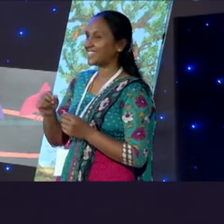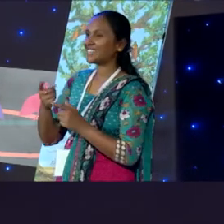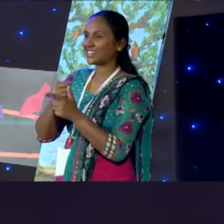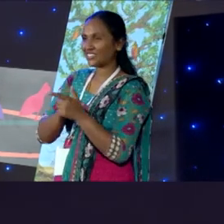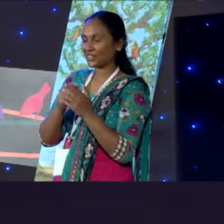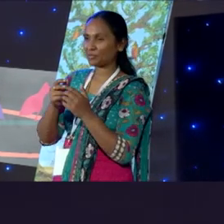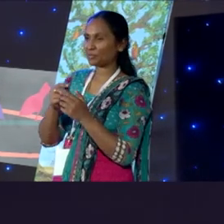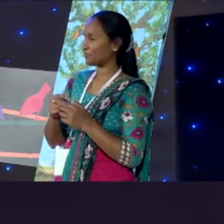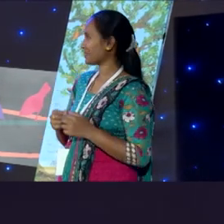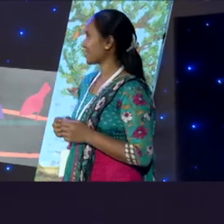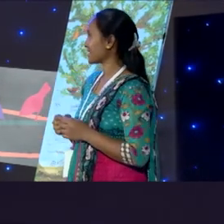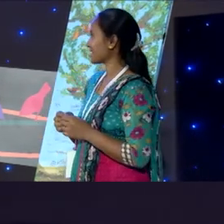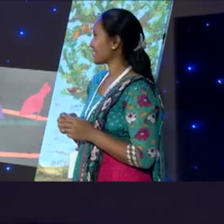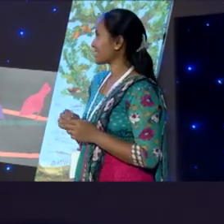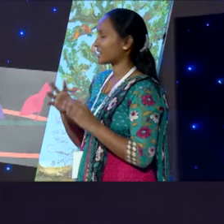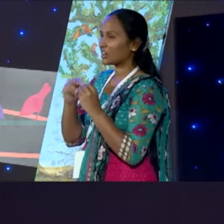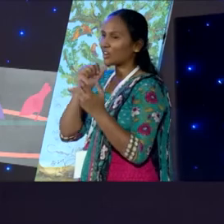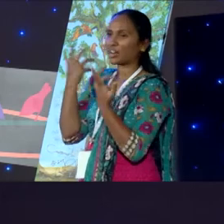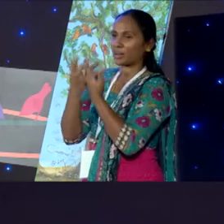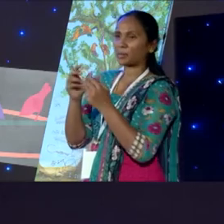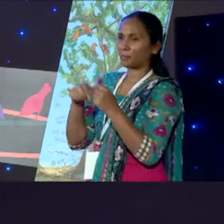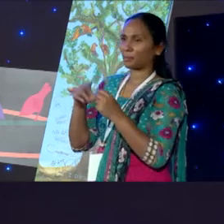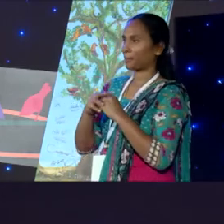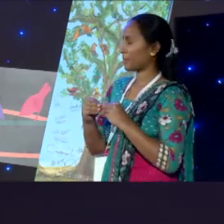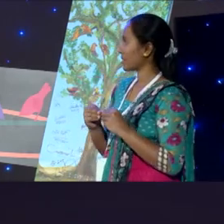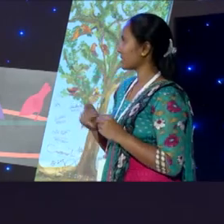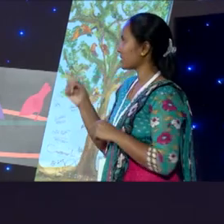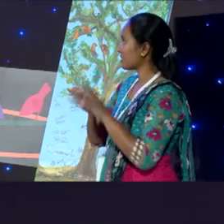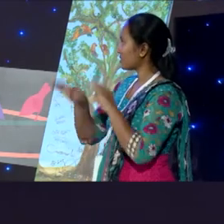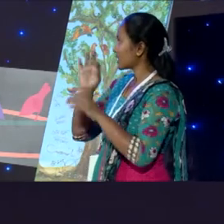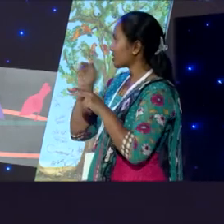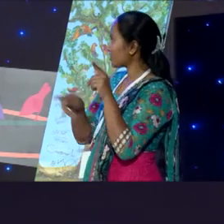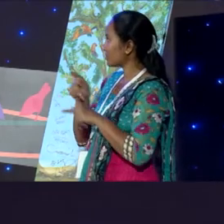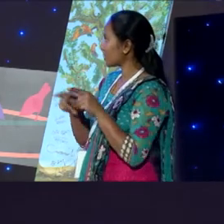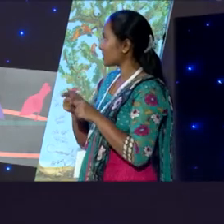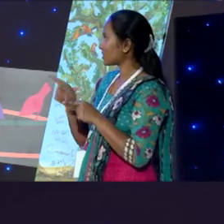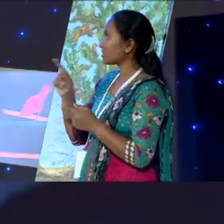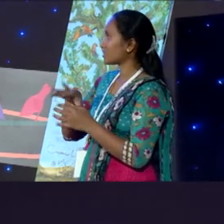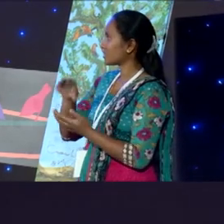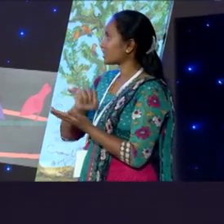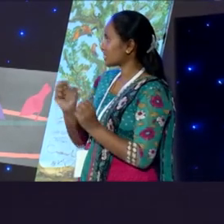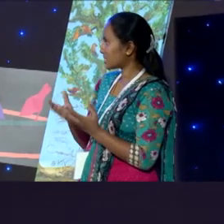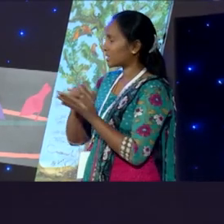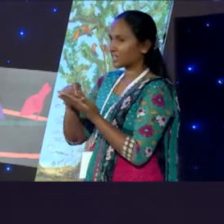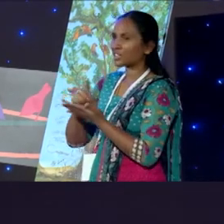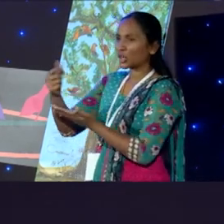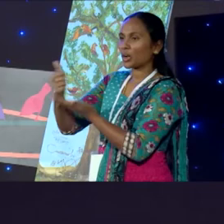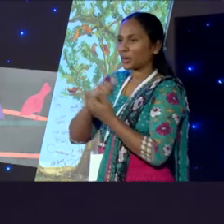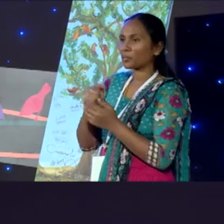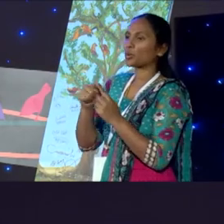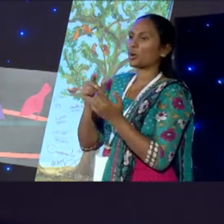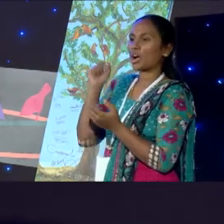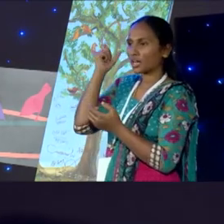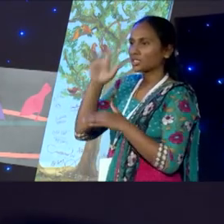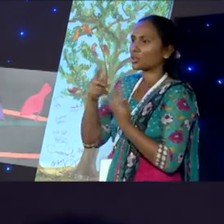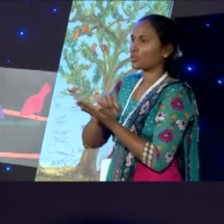you know, and no medical background or nothing. So, but I said these 100 people were the ones I started writing to, saying, you help me understand this. You